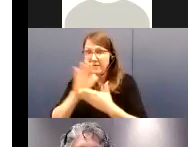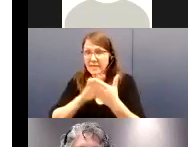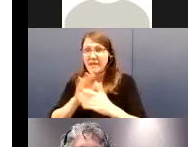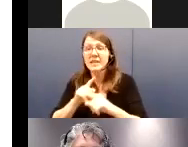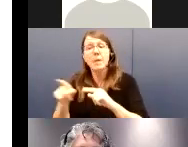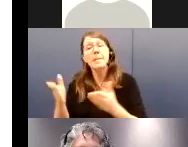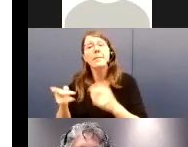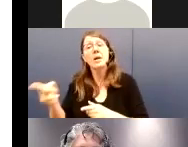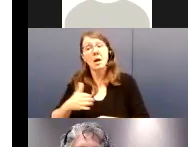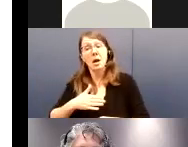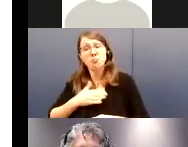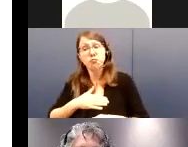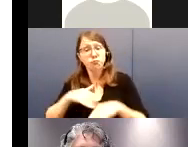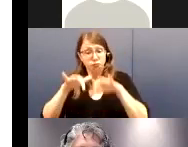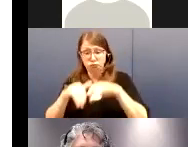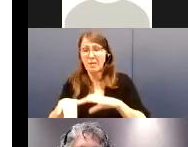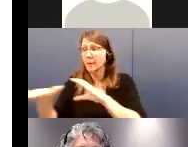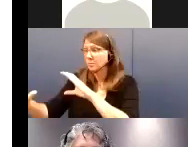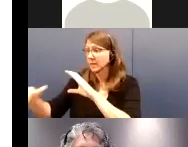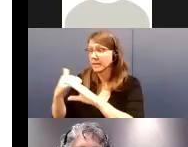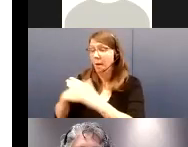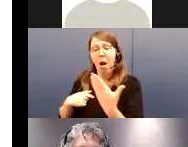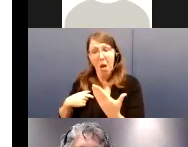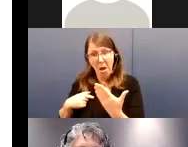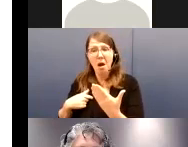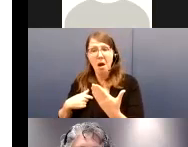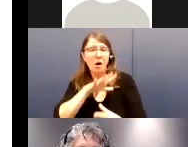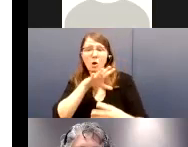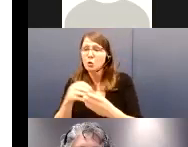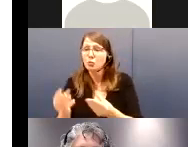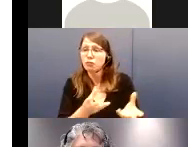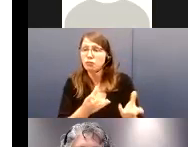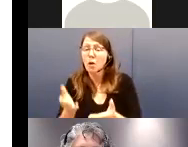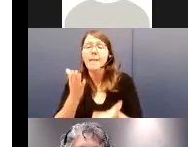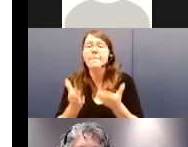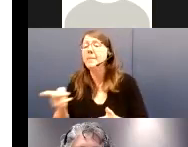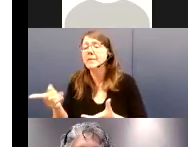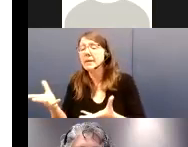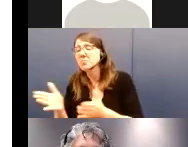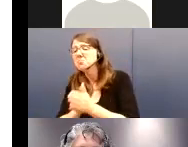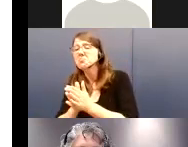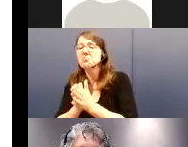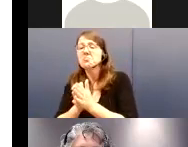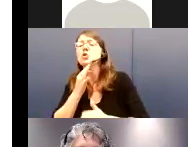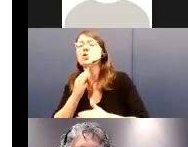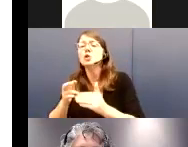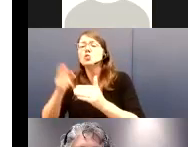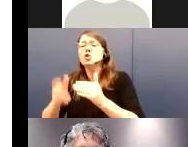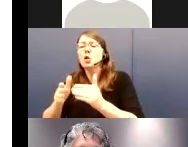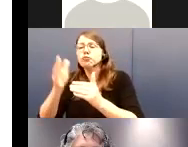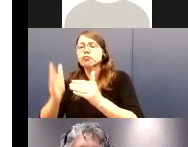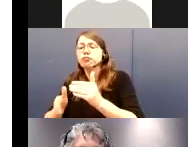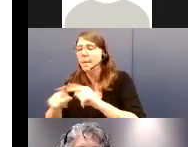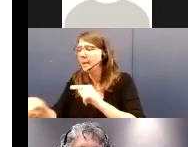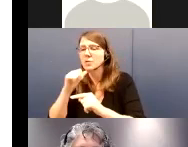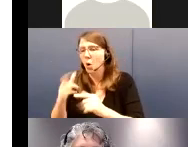down what their concerns are or what their stand is. Maybe they want to be informed how it ended up, but don't really want to get into it, right? It's okay